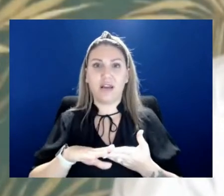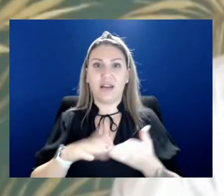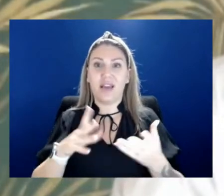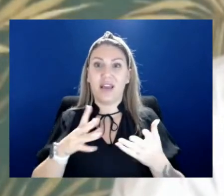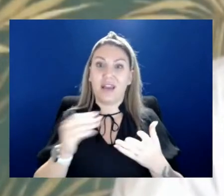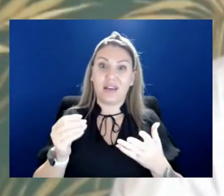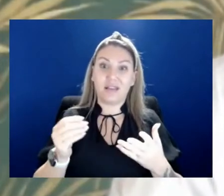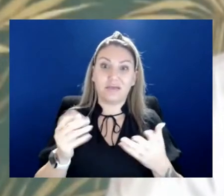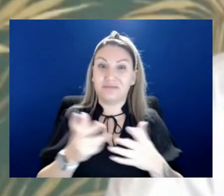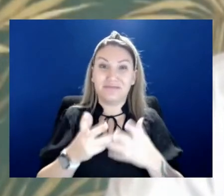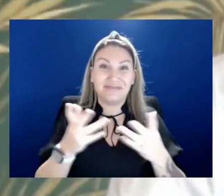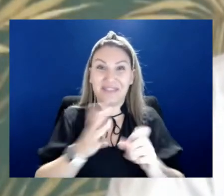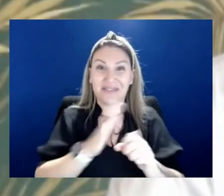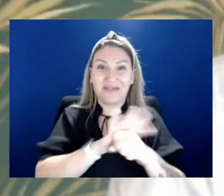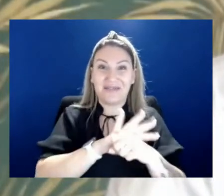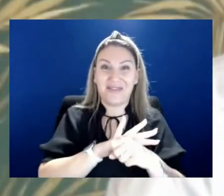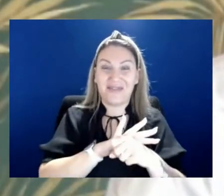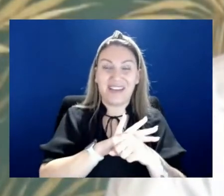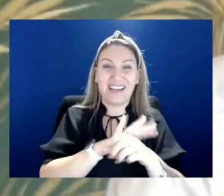not.